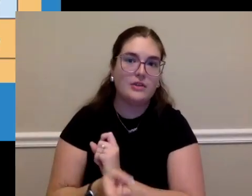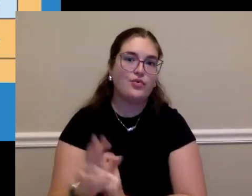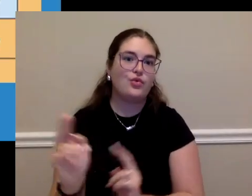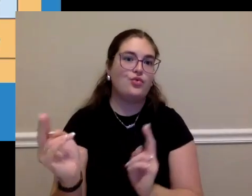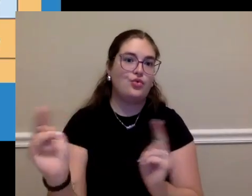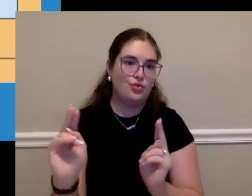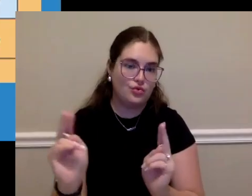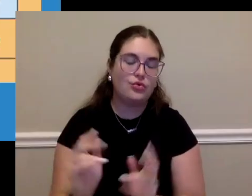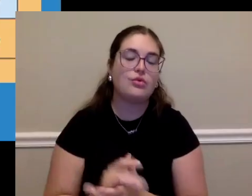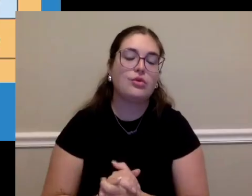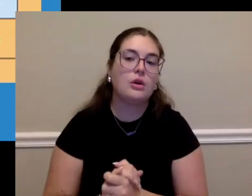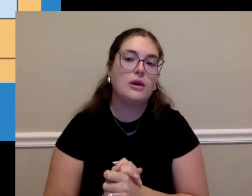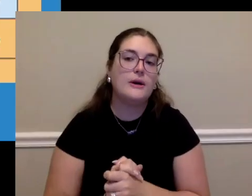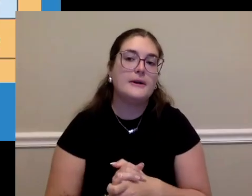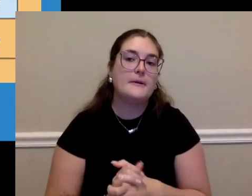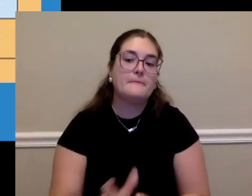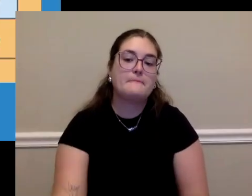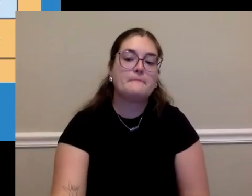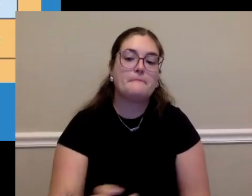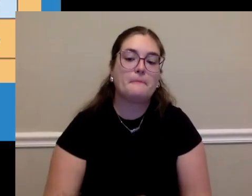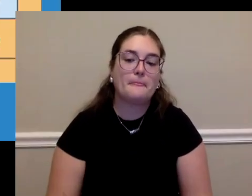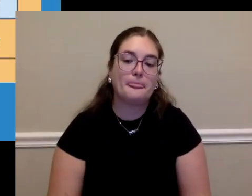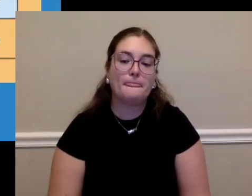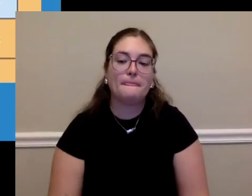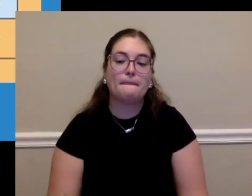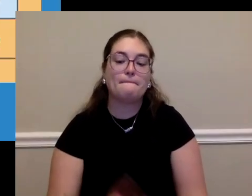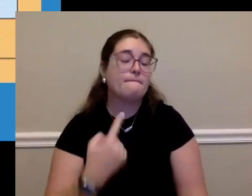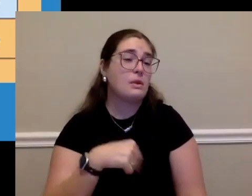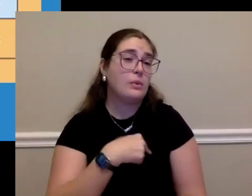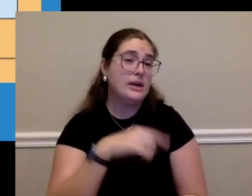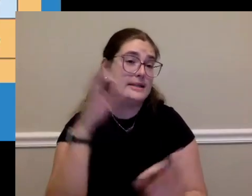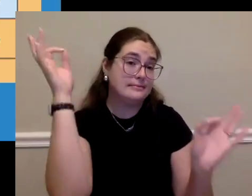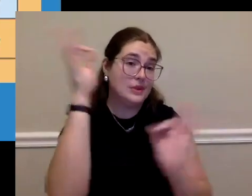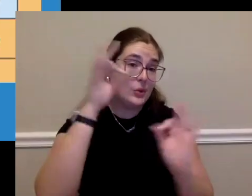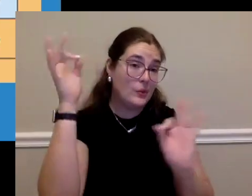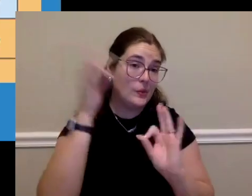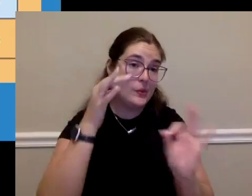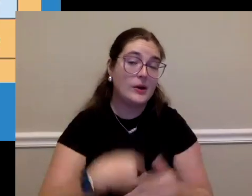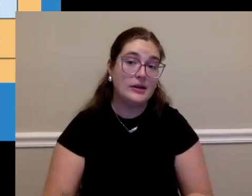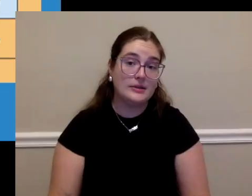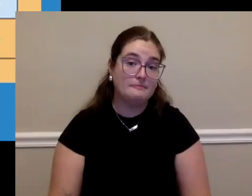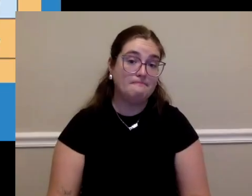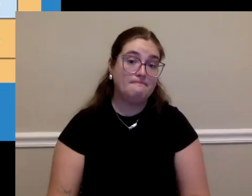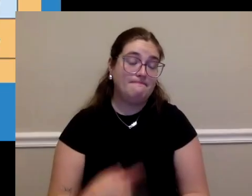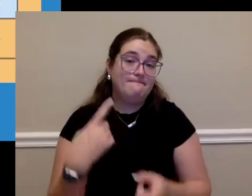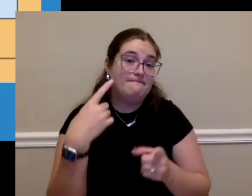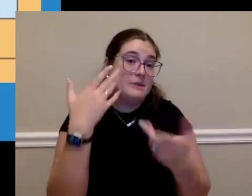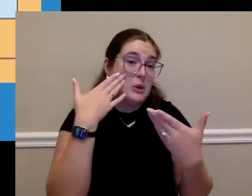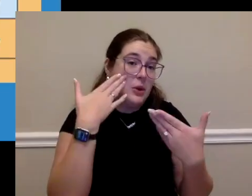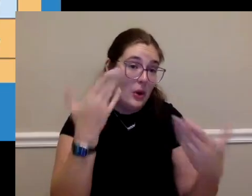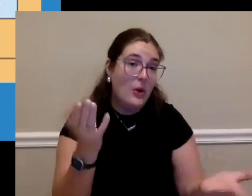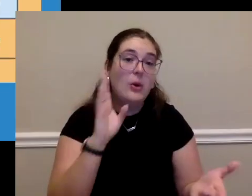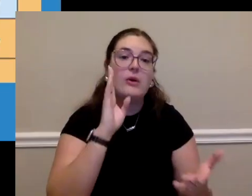Spanish language. We don't know because we can't determine how language is going